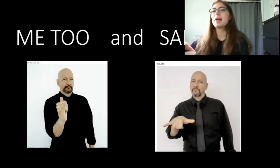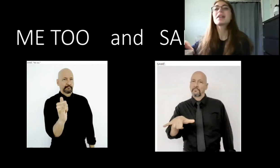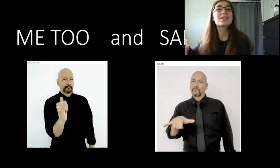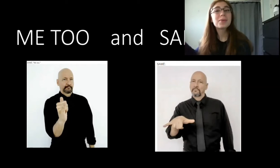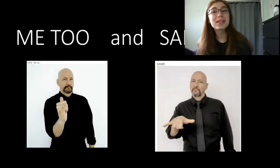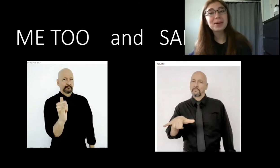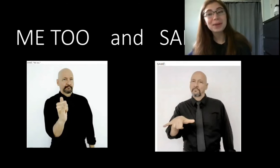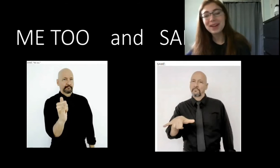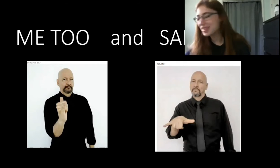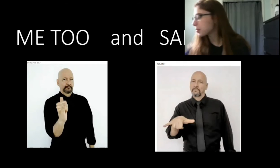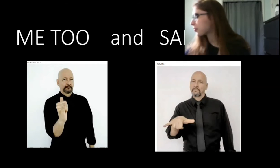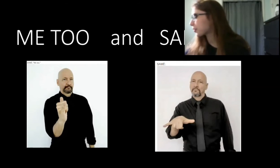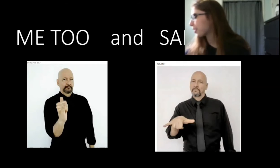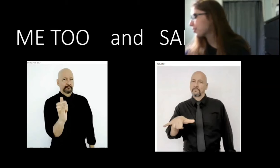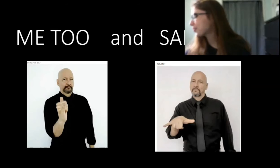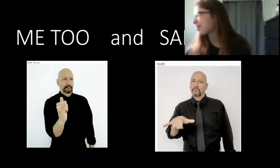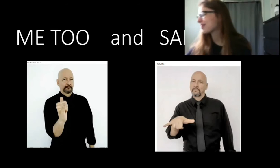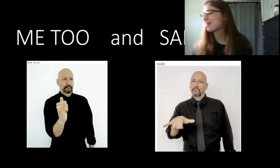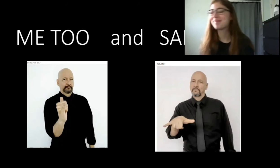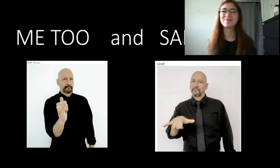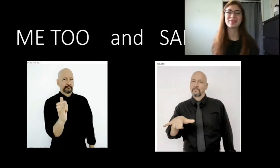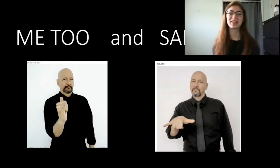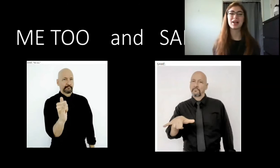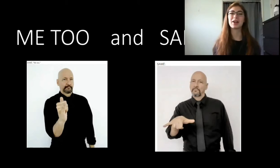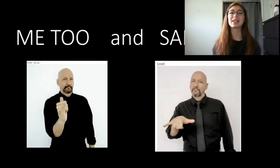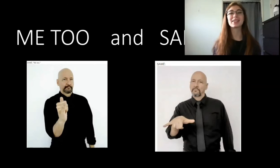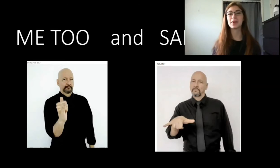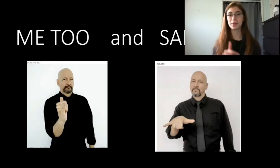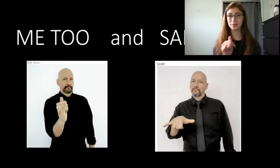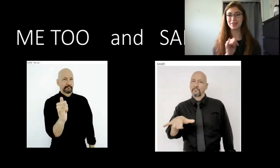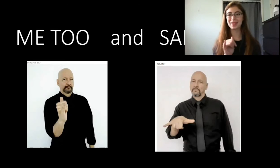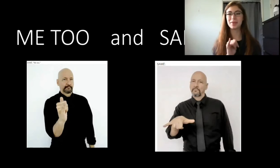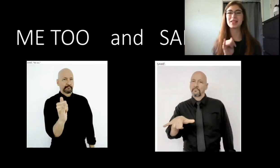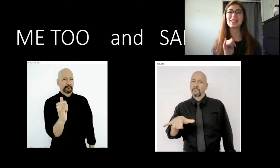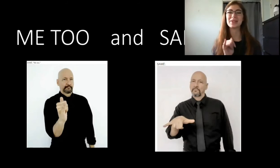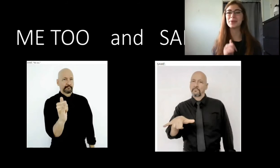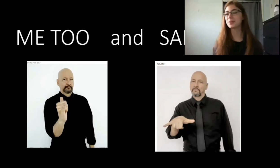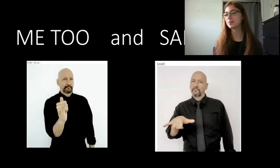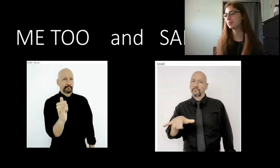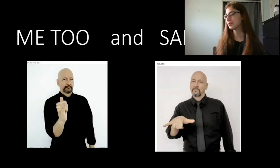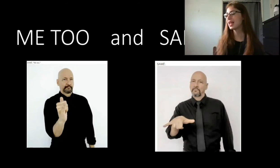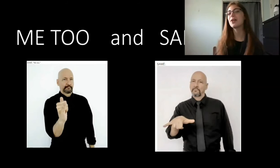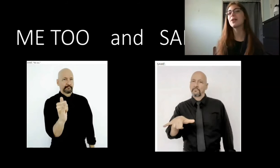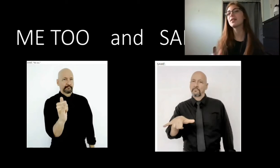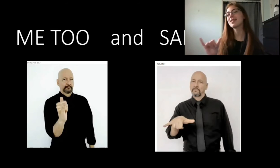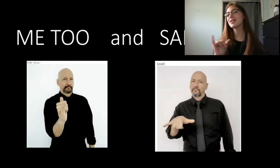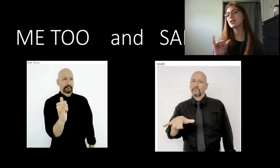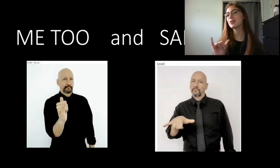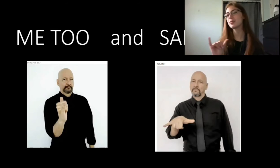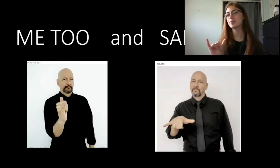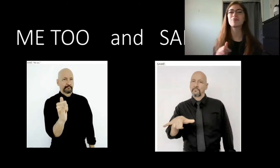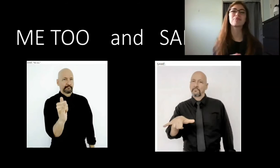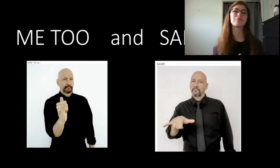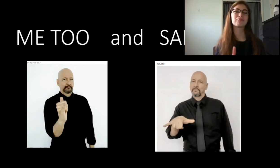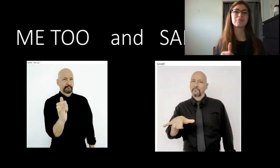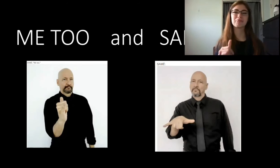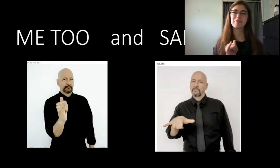Those back so we don't knock them over, huh? All right, so me too.